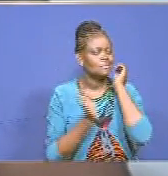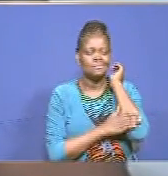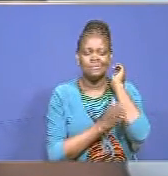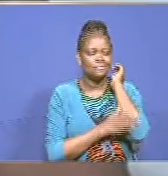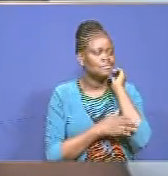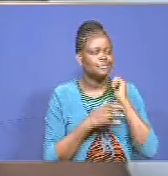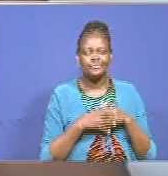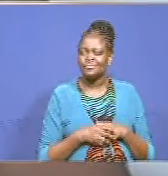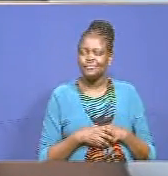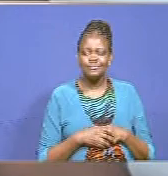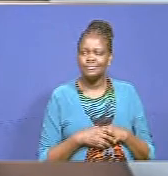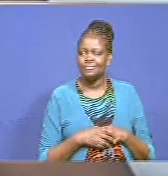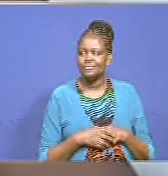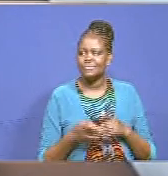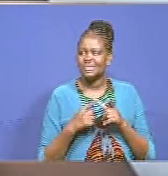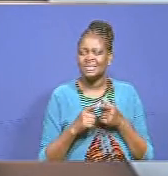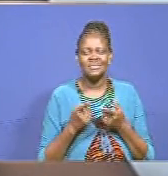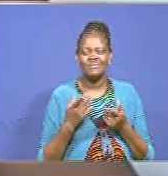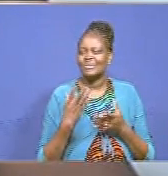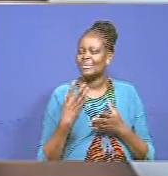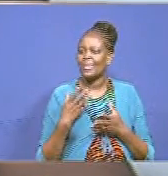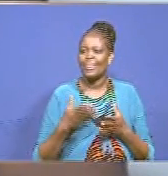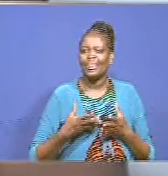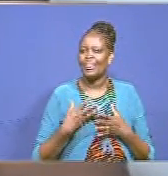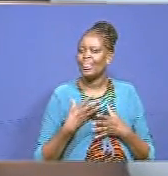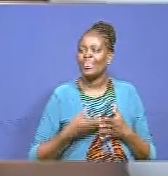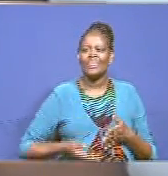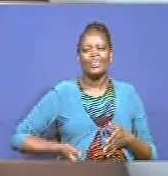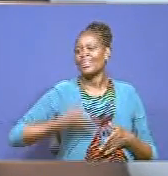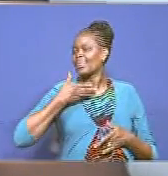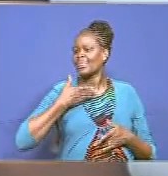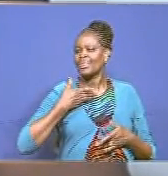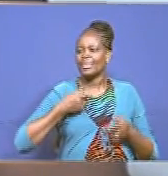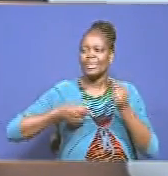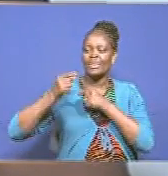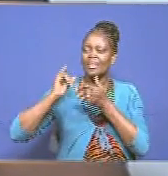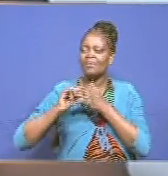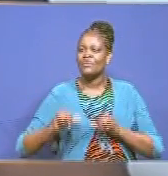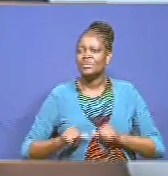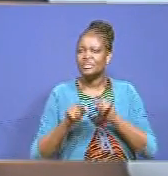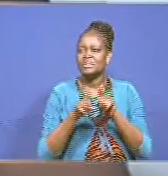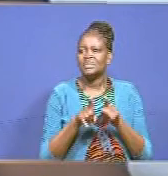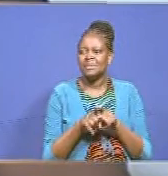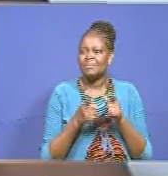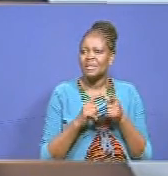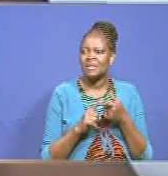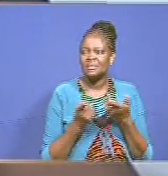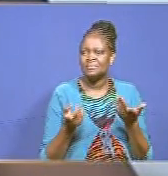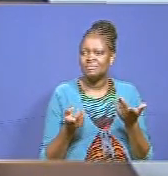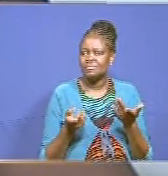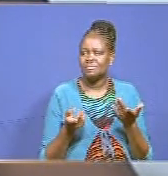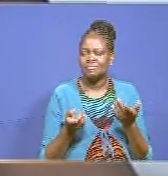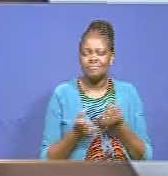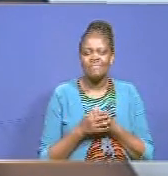obscene words. And it's so disgusting to the generation that if we continue going this way, then we would end up